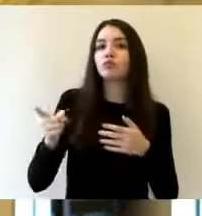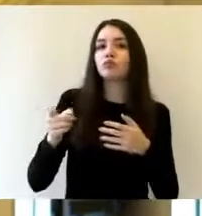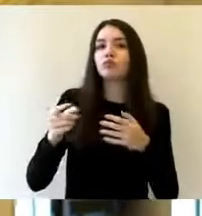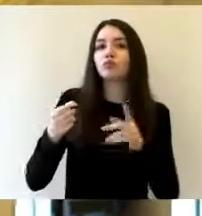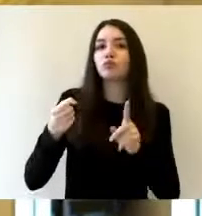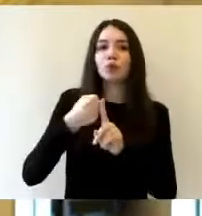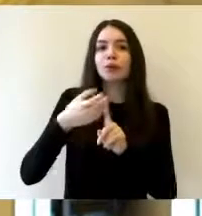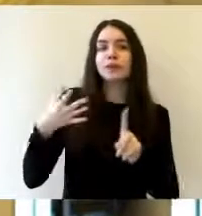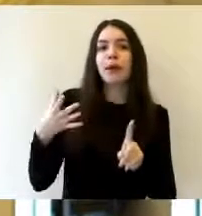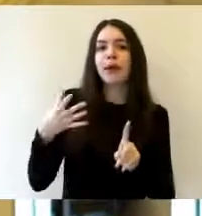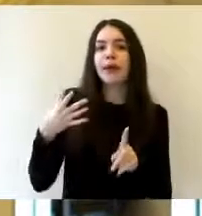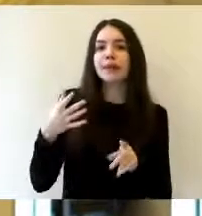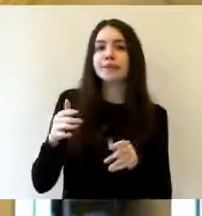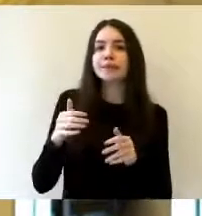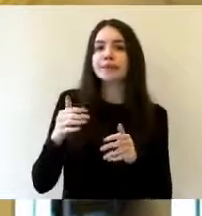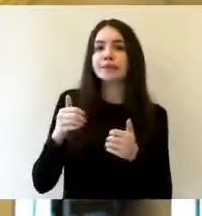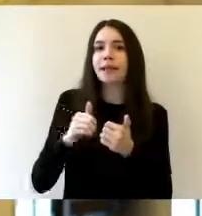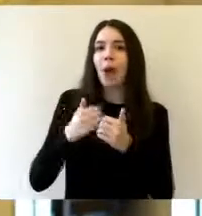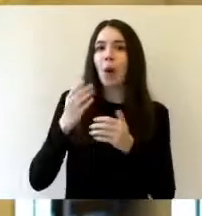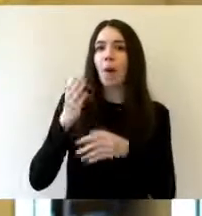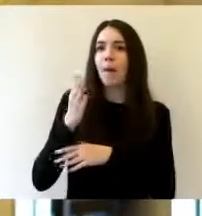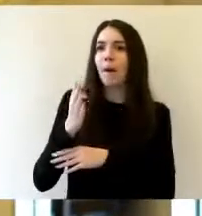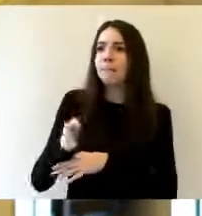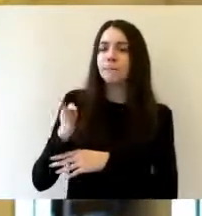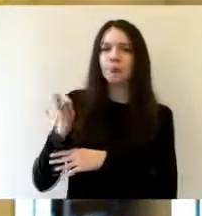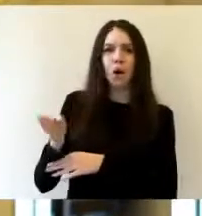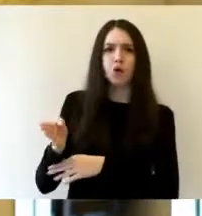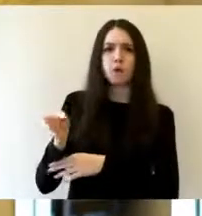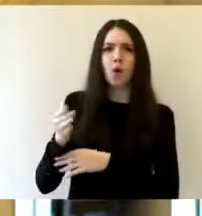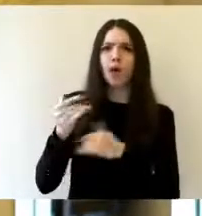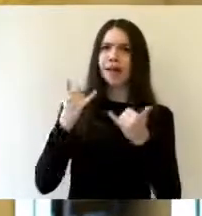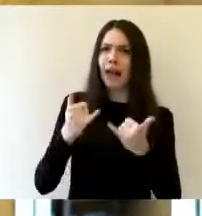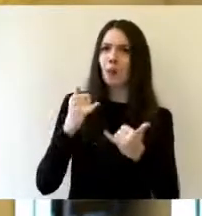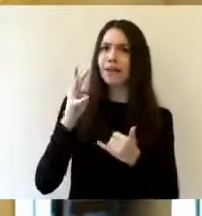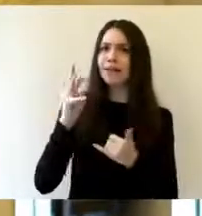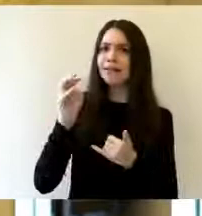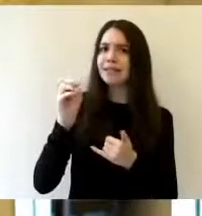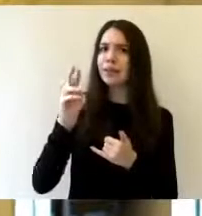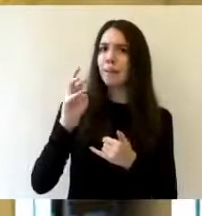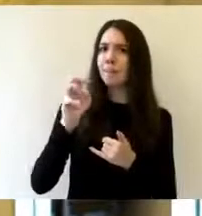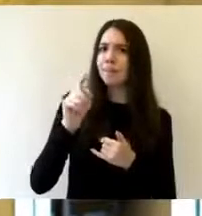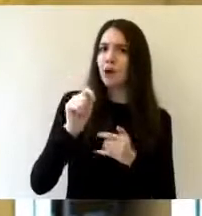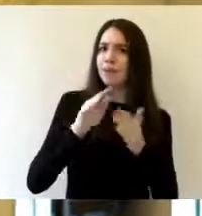about is like how Baltimore is the monument city, or was the monument city? Yeah.